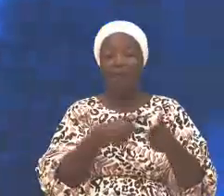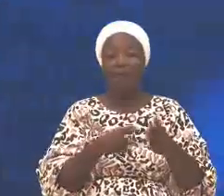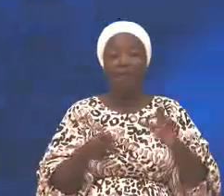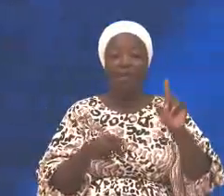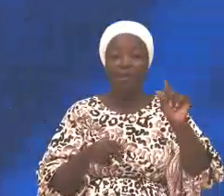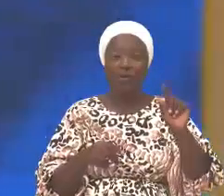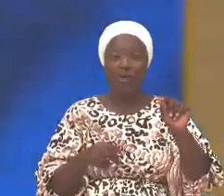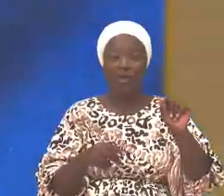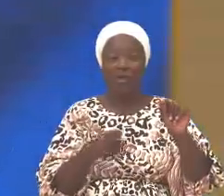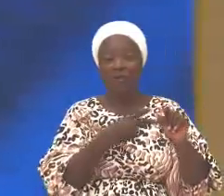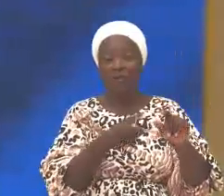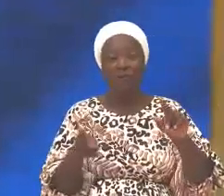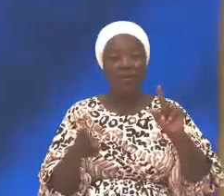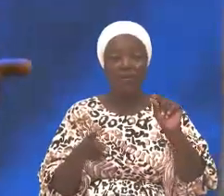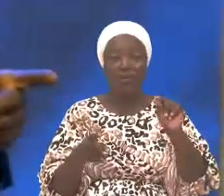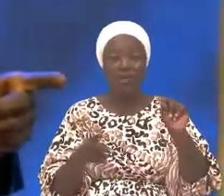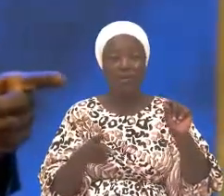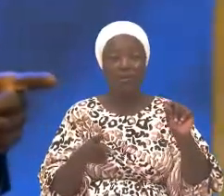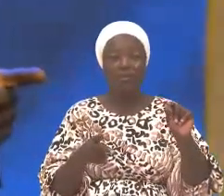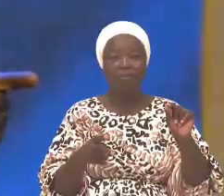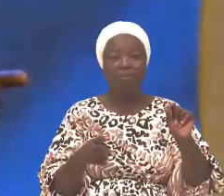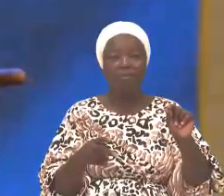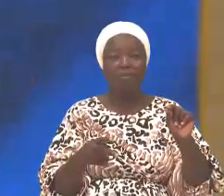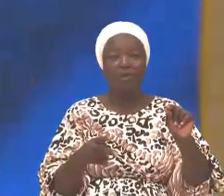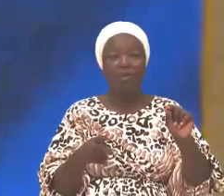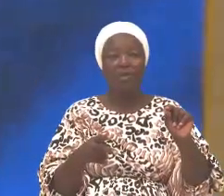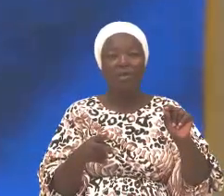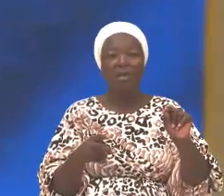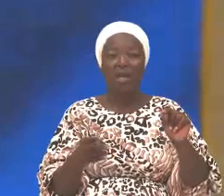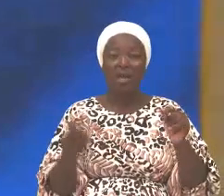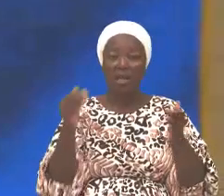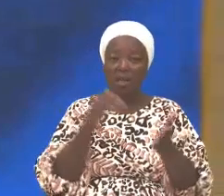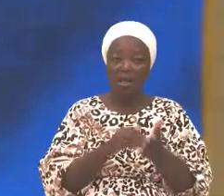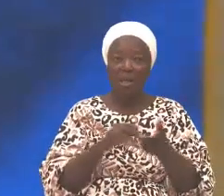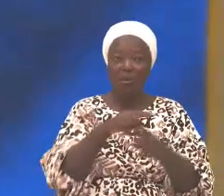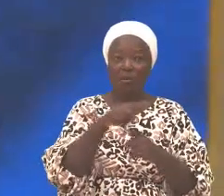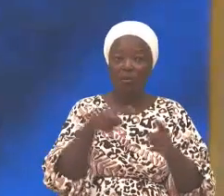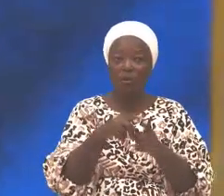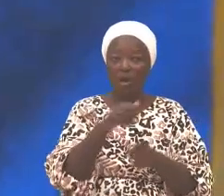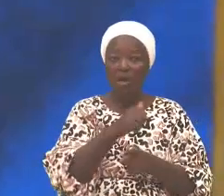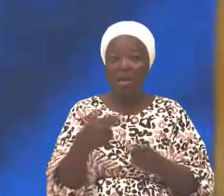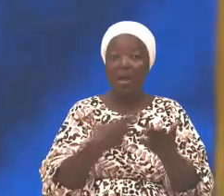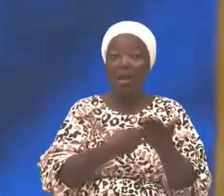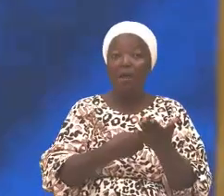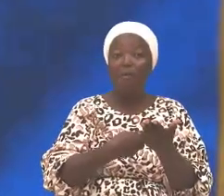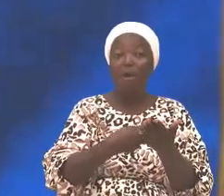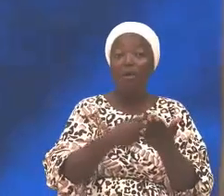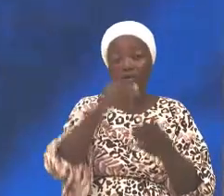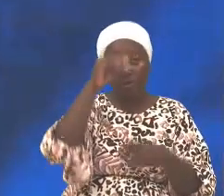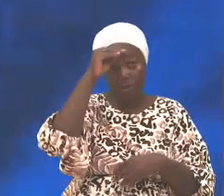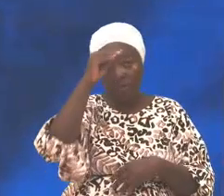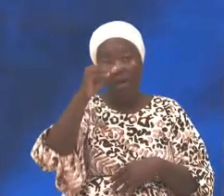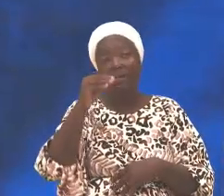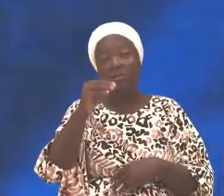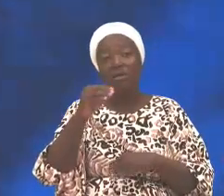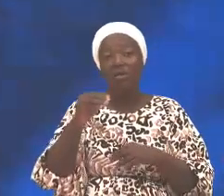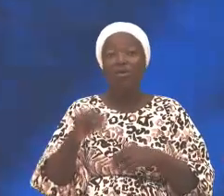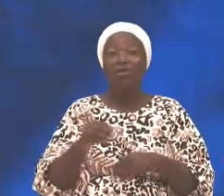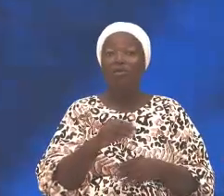in verse 20, again, when a righteous man does